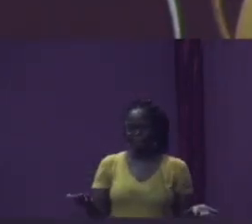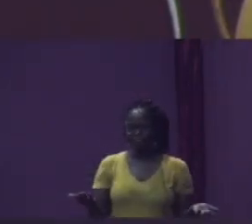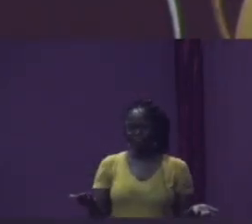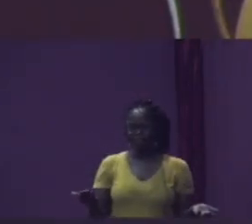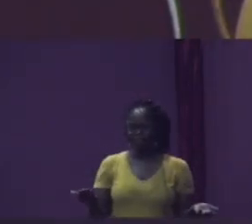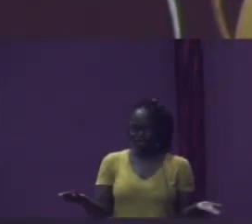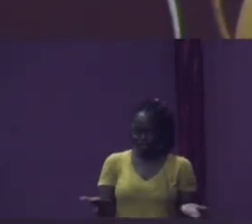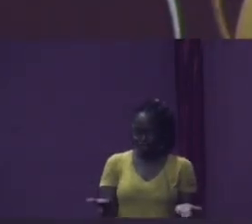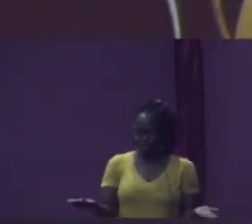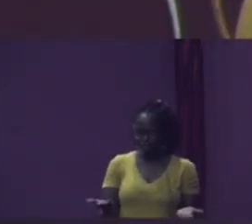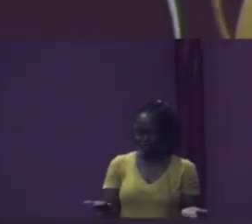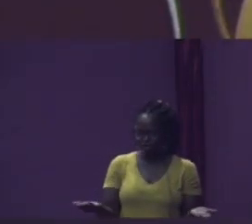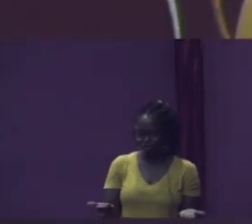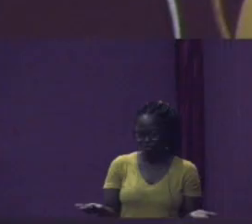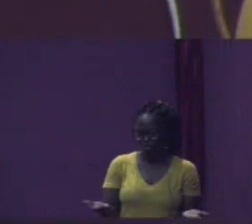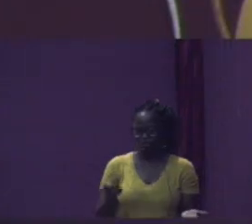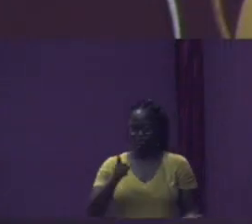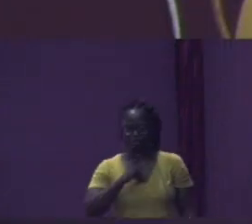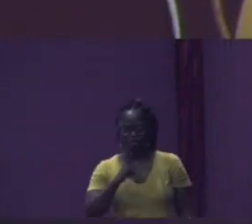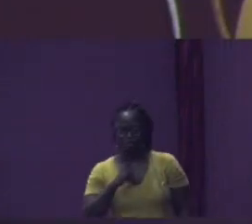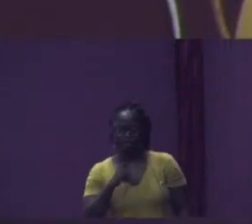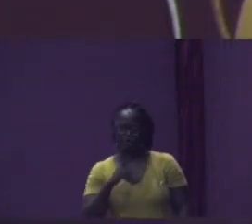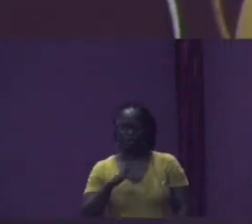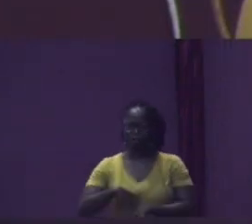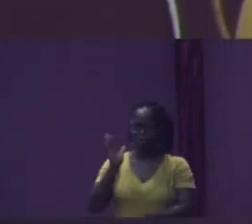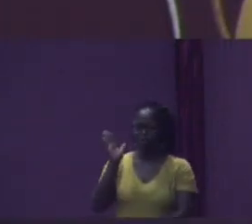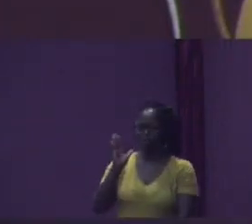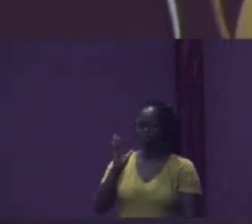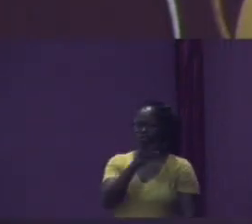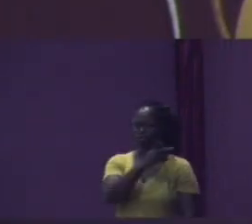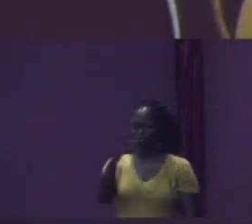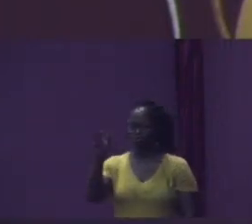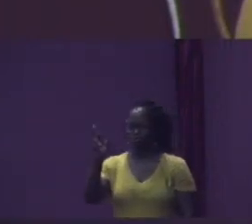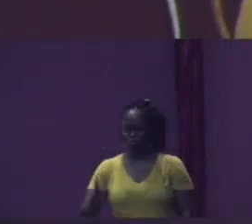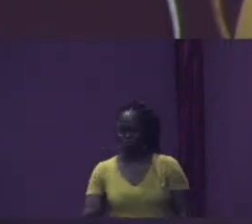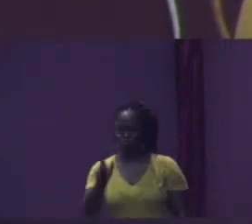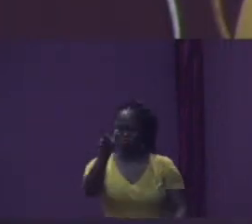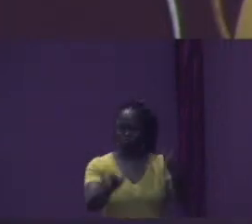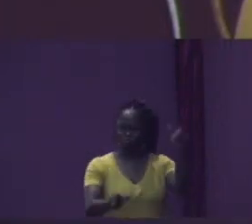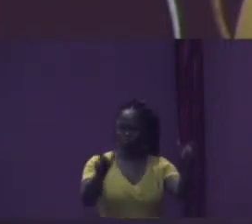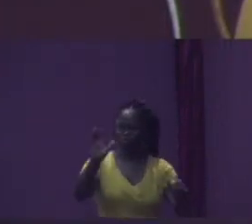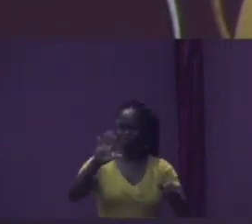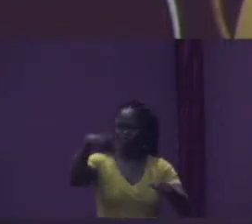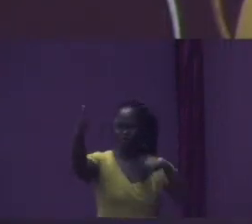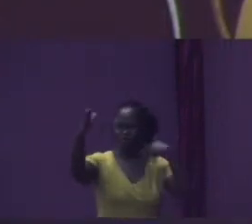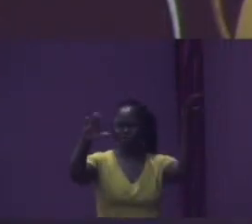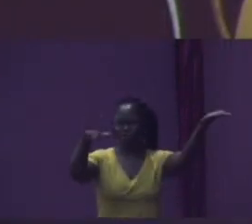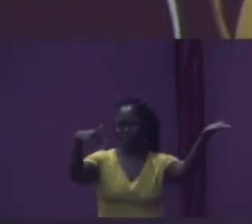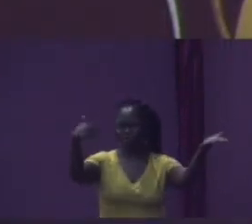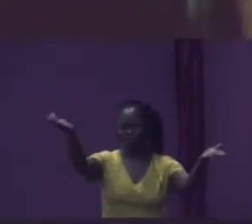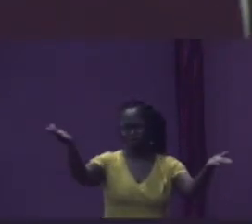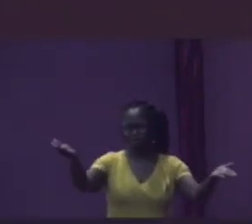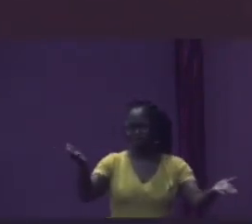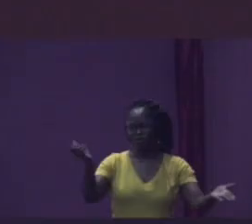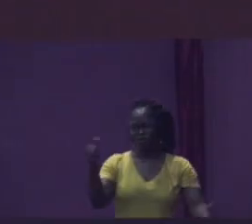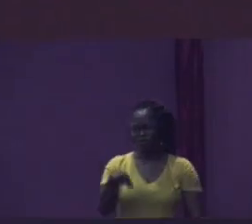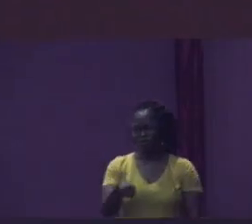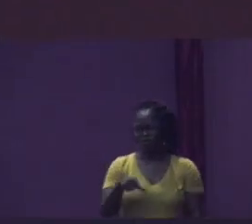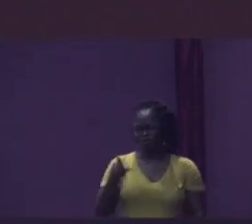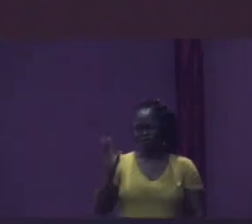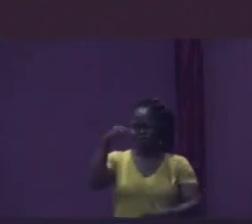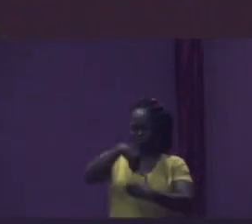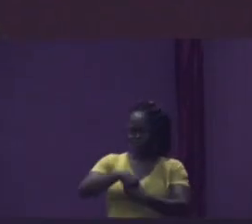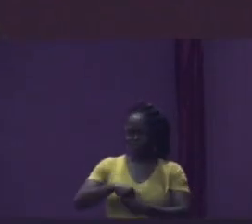are more in the United States than Puerto Rico, so it's a massive out-migration. Along with that, especially after